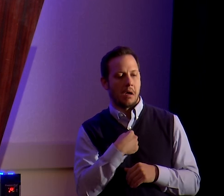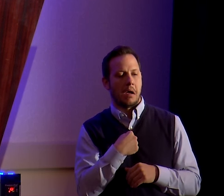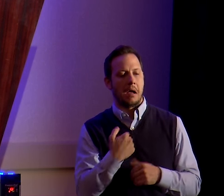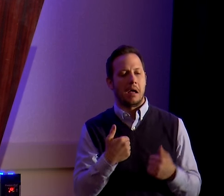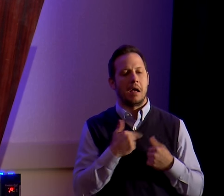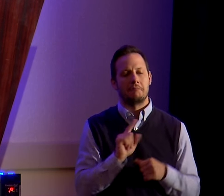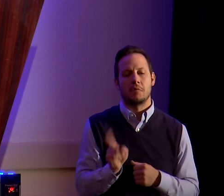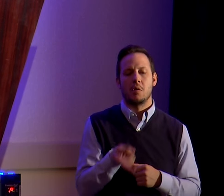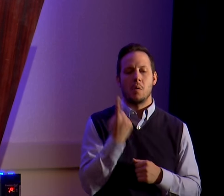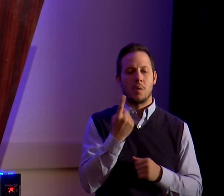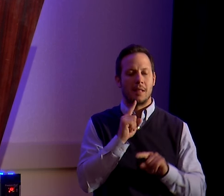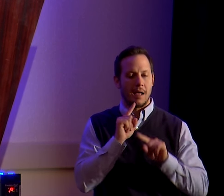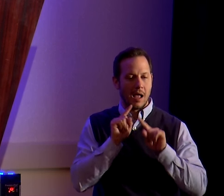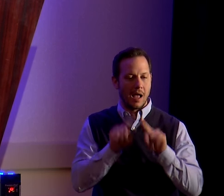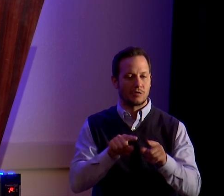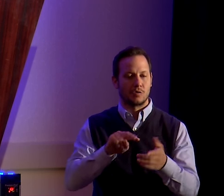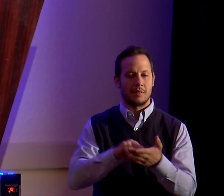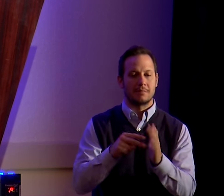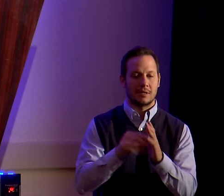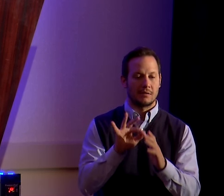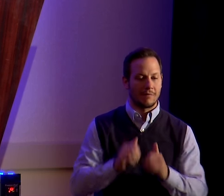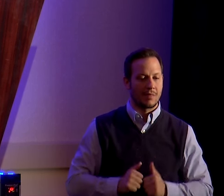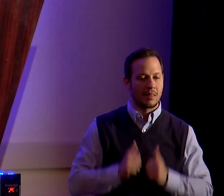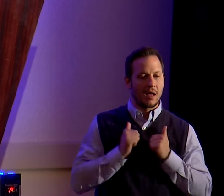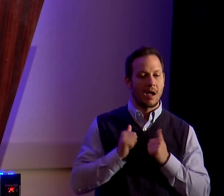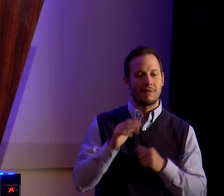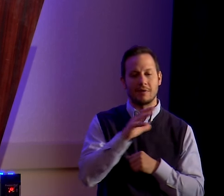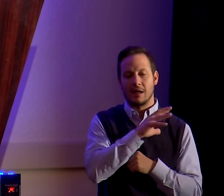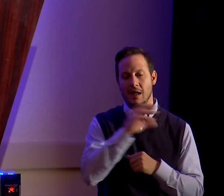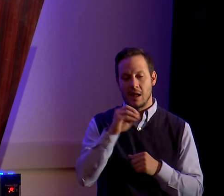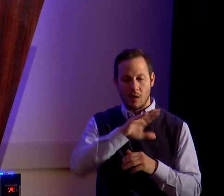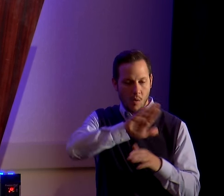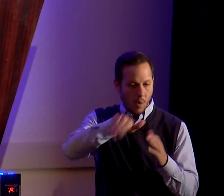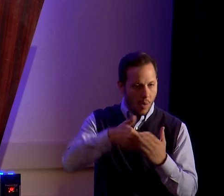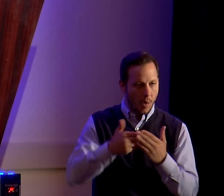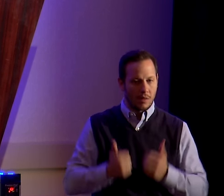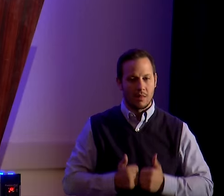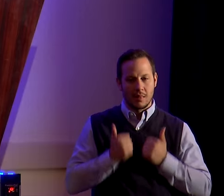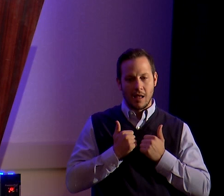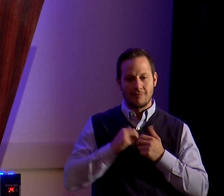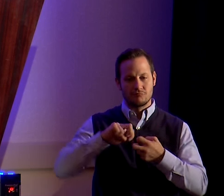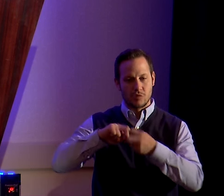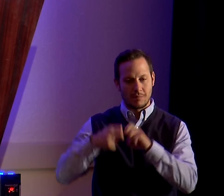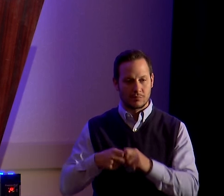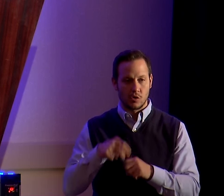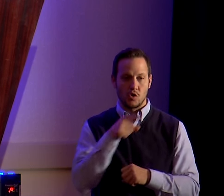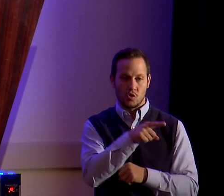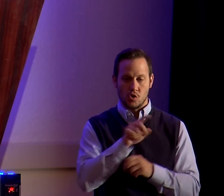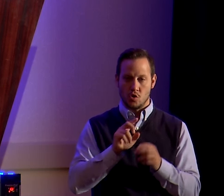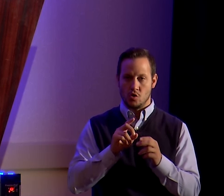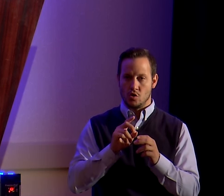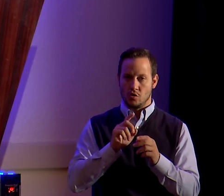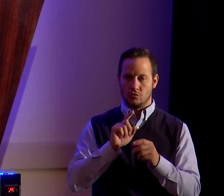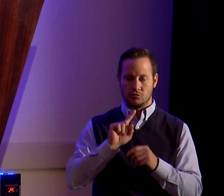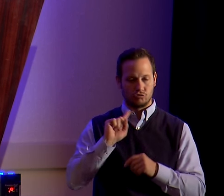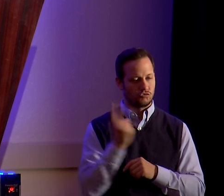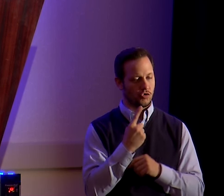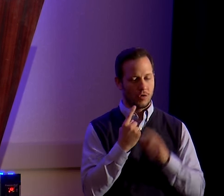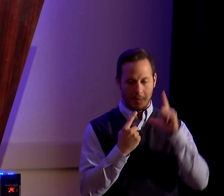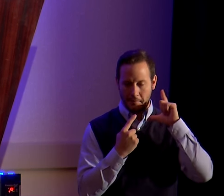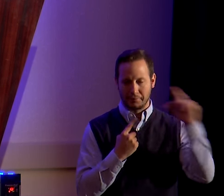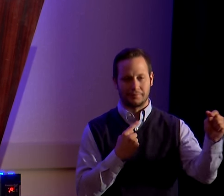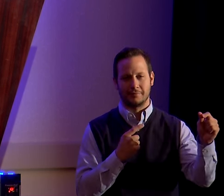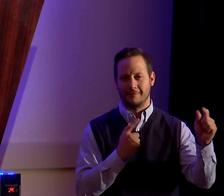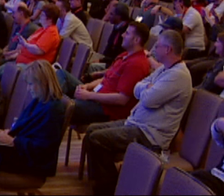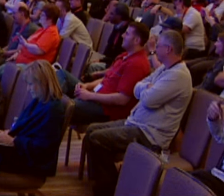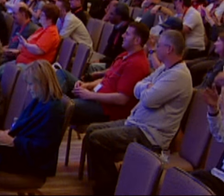only answer to the meaning of life and to all of life's problems, turn and run the other way.